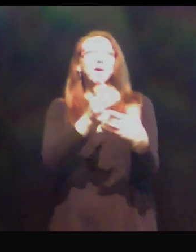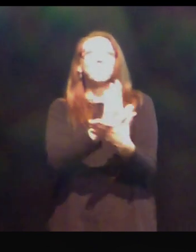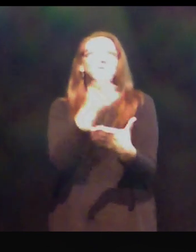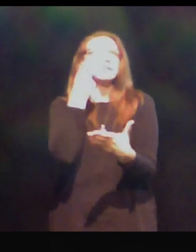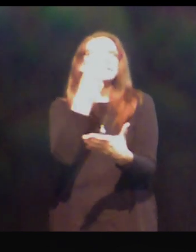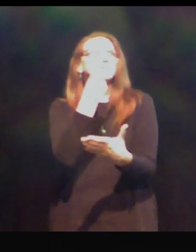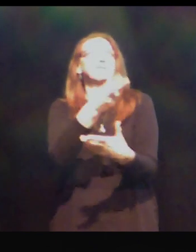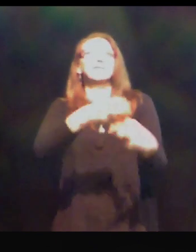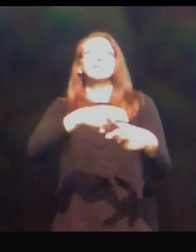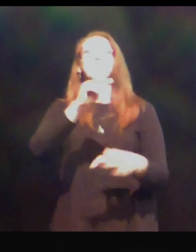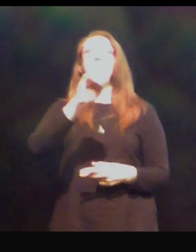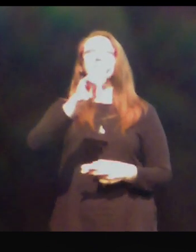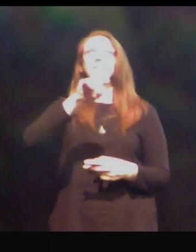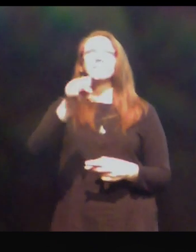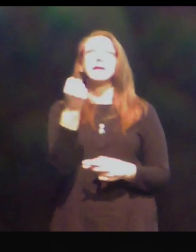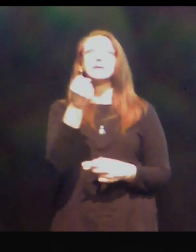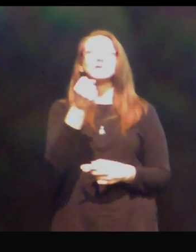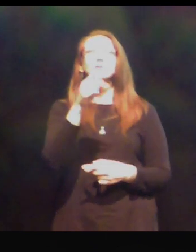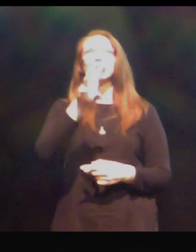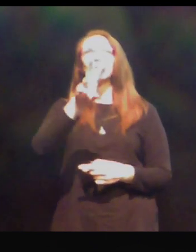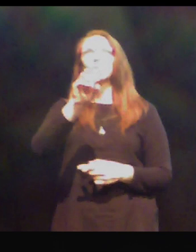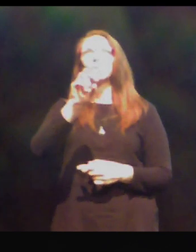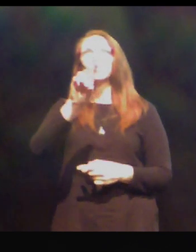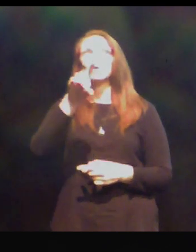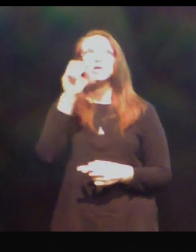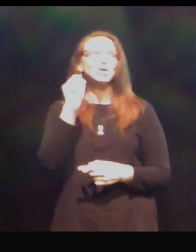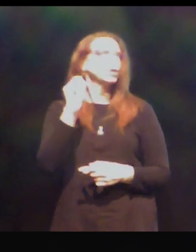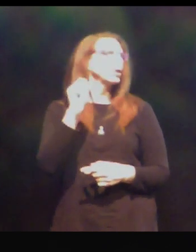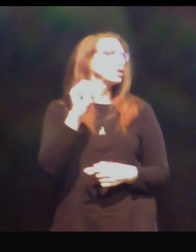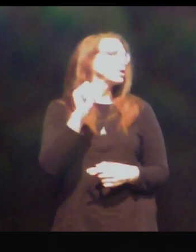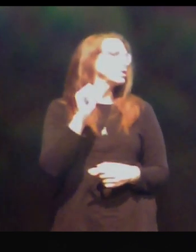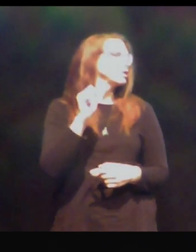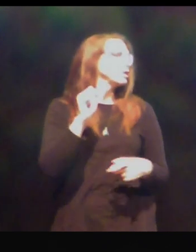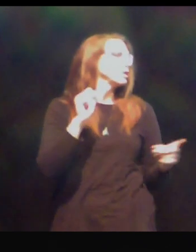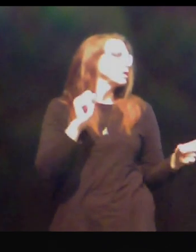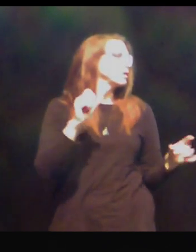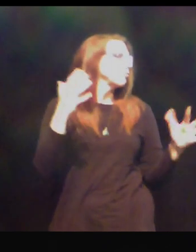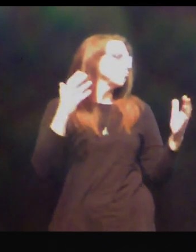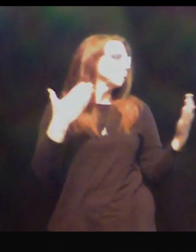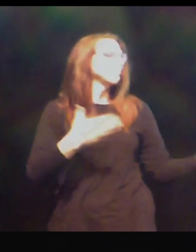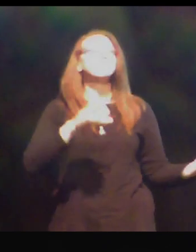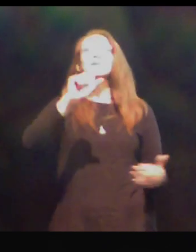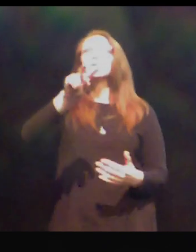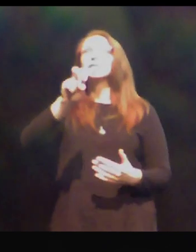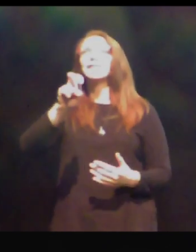saw. To lead this conversation and hand things over to the capable hands of Peter Lavelle.